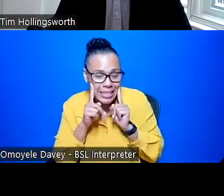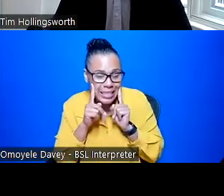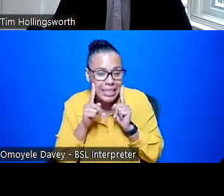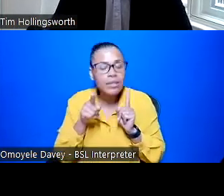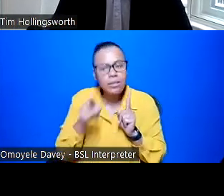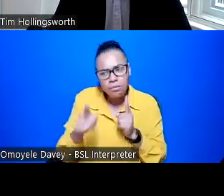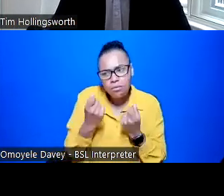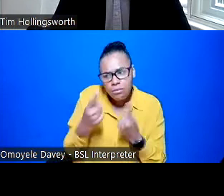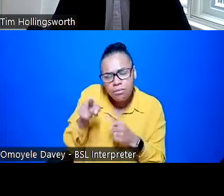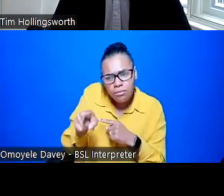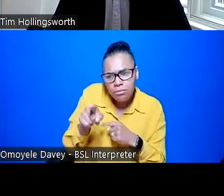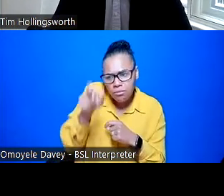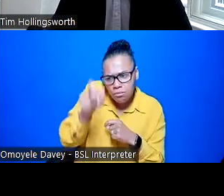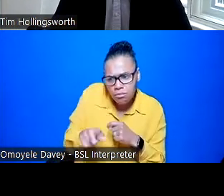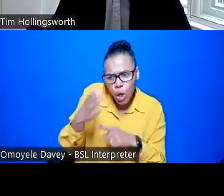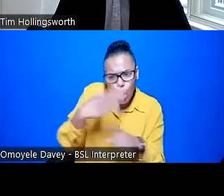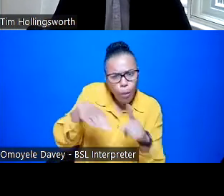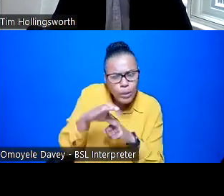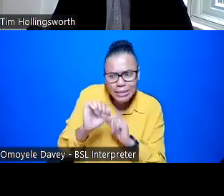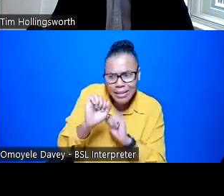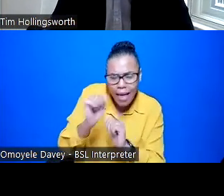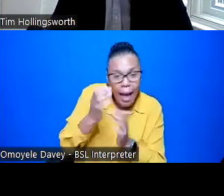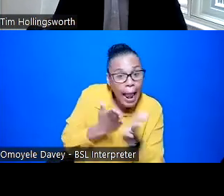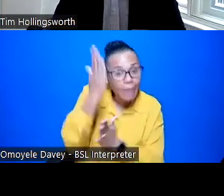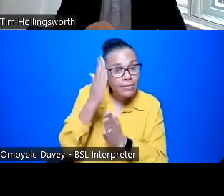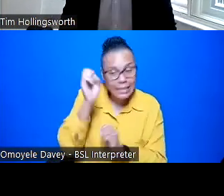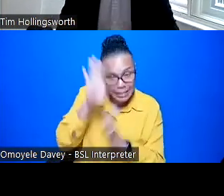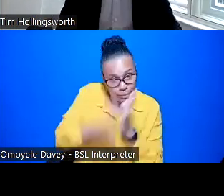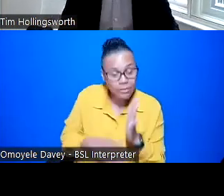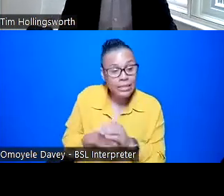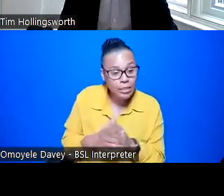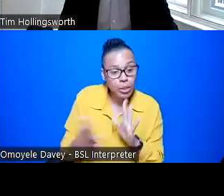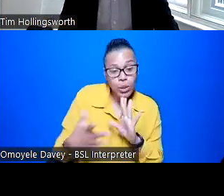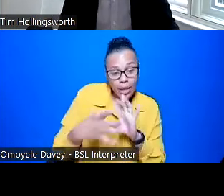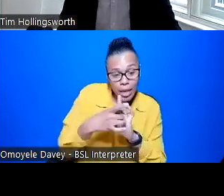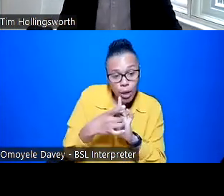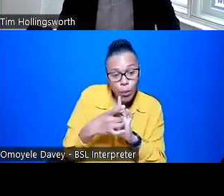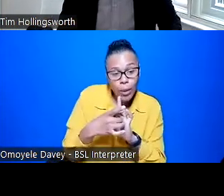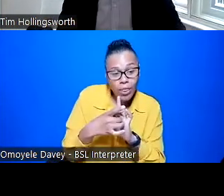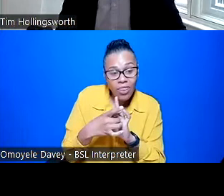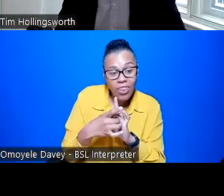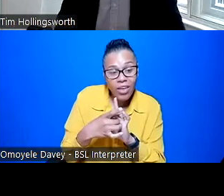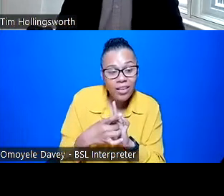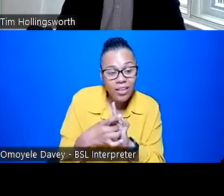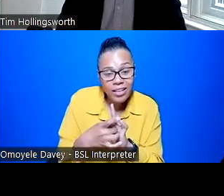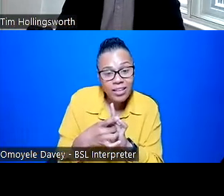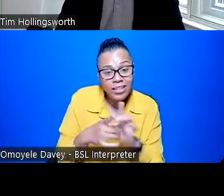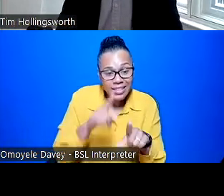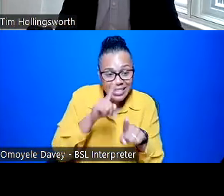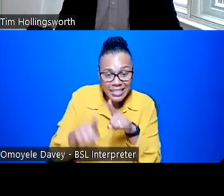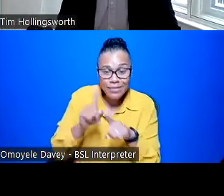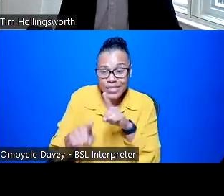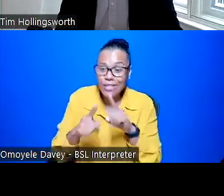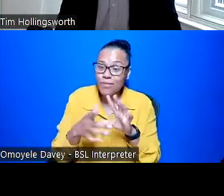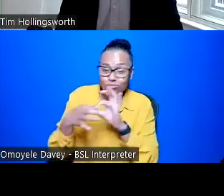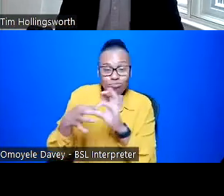of people in our community through work with AKD Solutions. And I'm delighted actually that we've continued to work now with